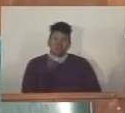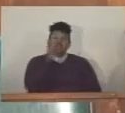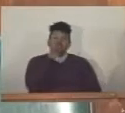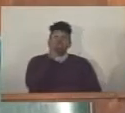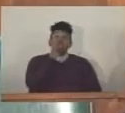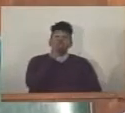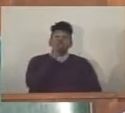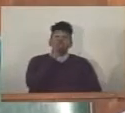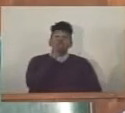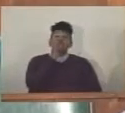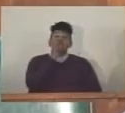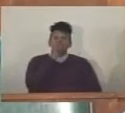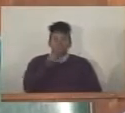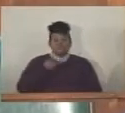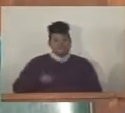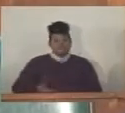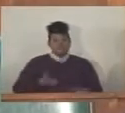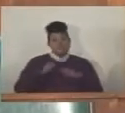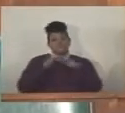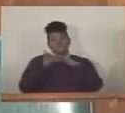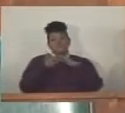concerned Jamaican.